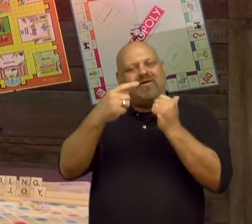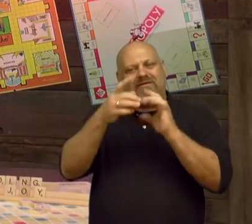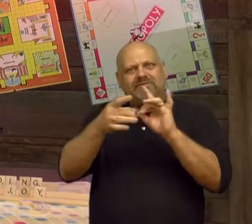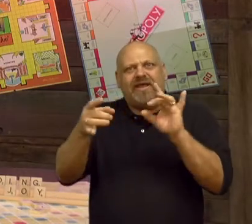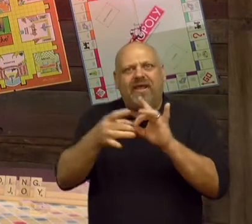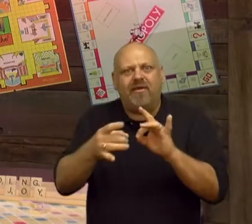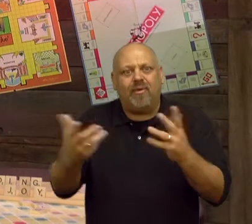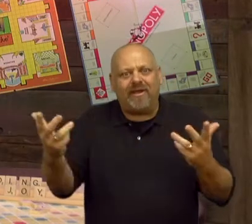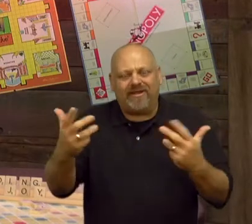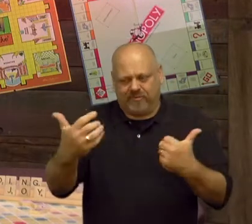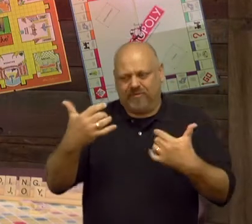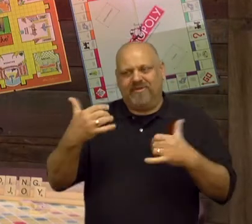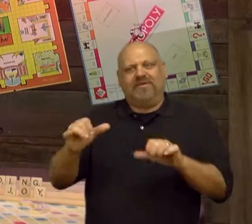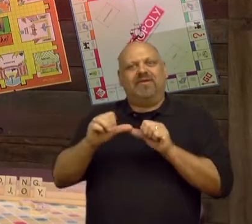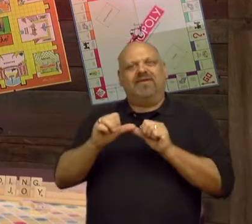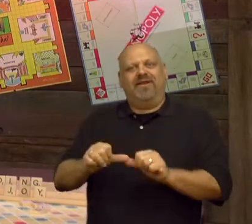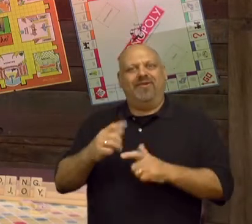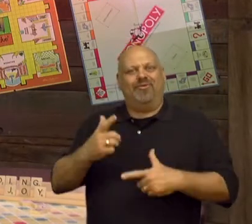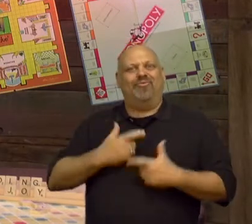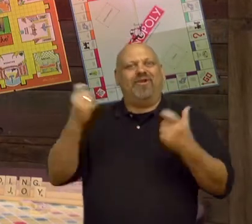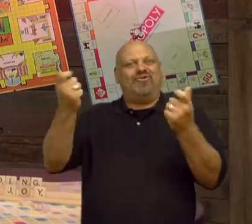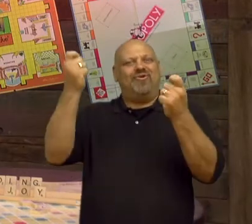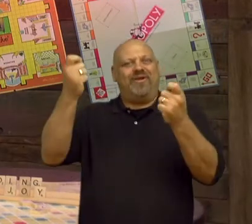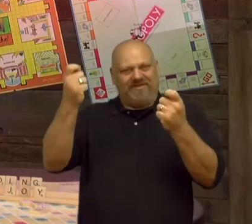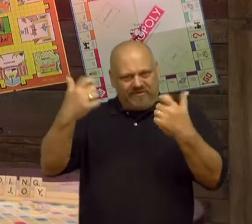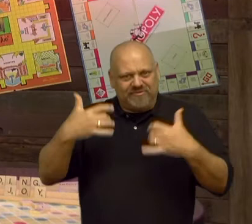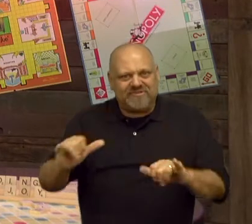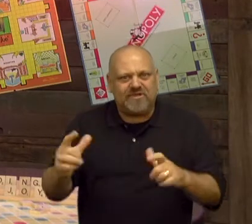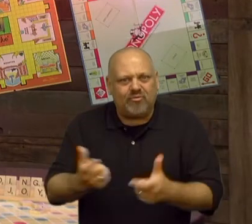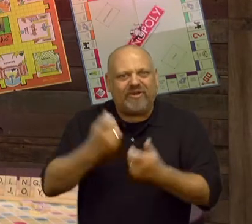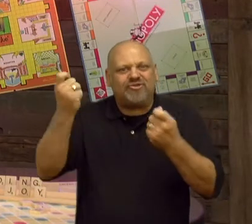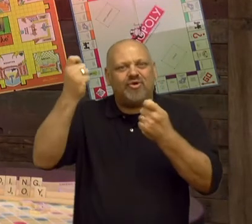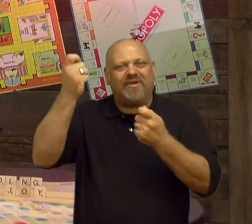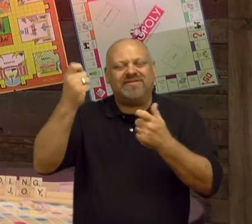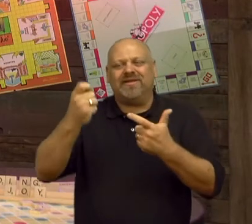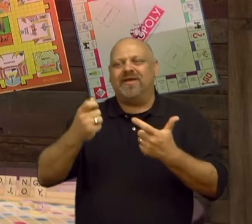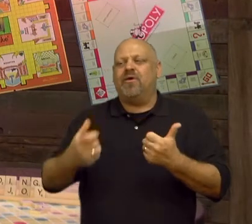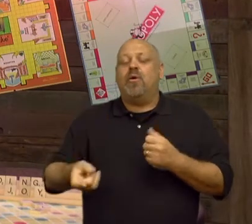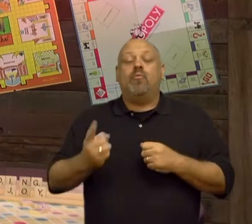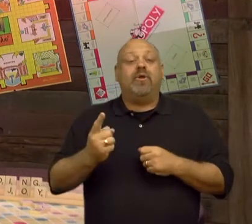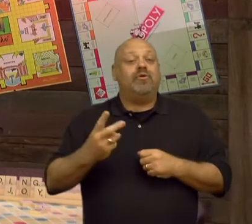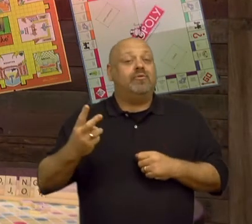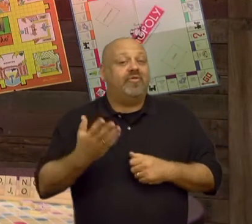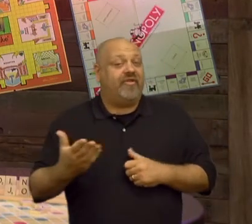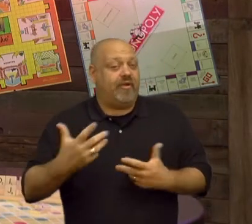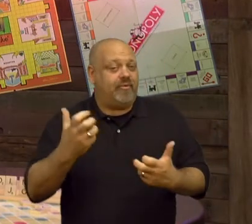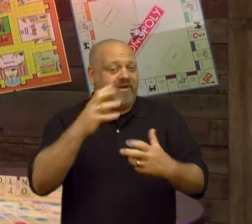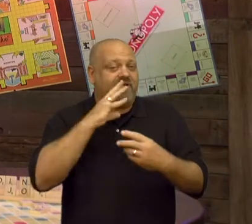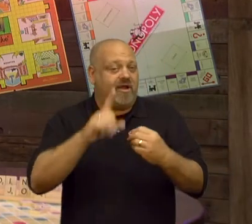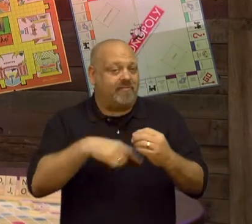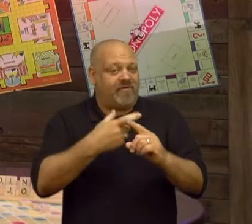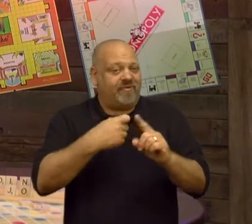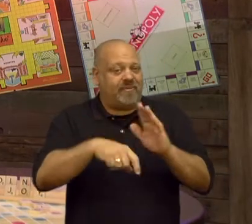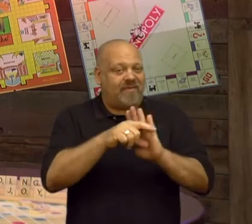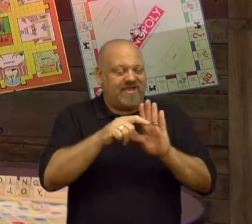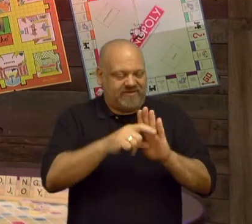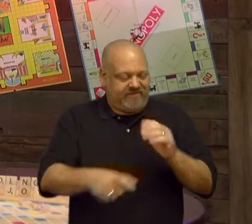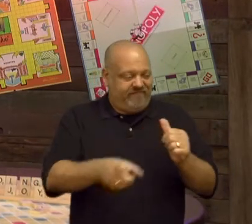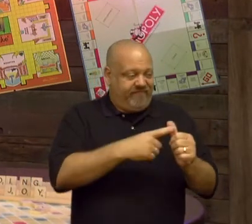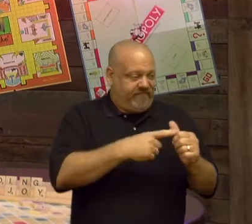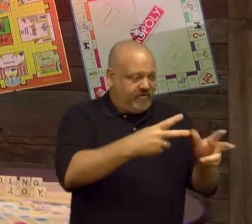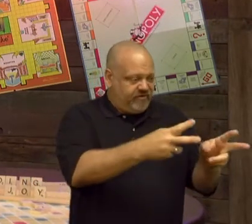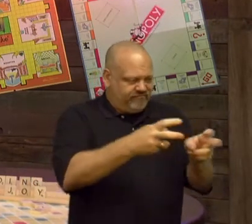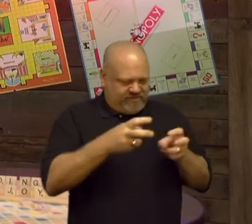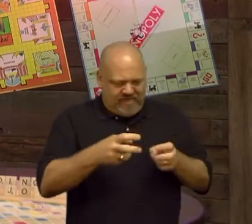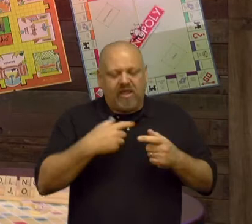rejoice. He will still rejoice. There's a couple of things that I want to talk about from this passage. First thing is this, is that when